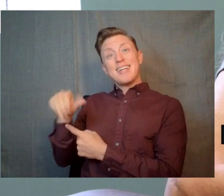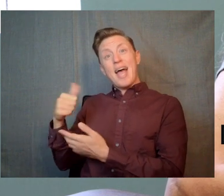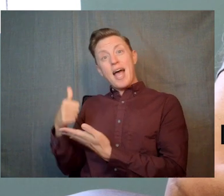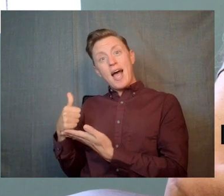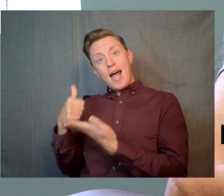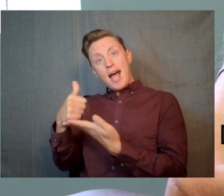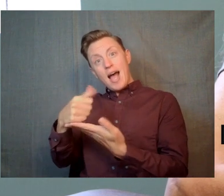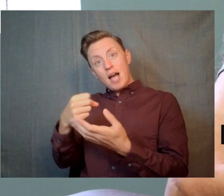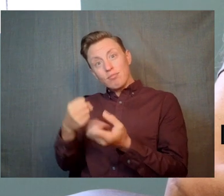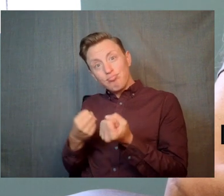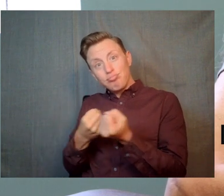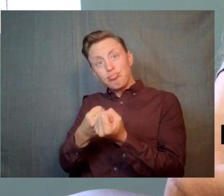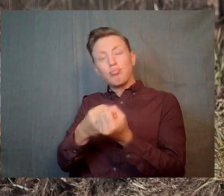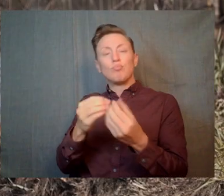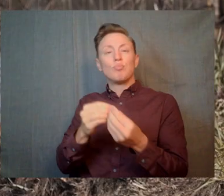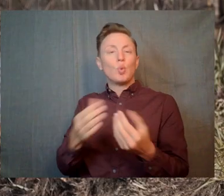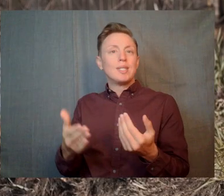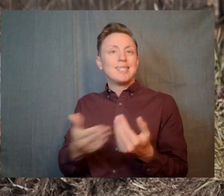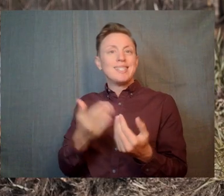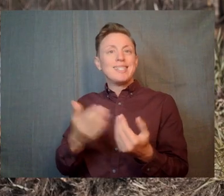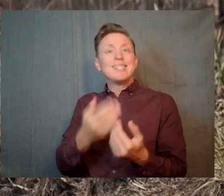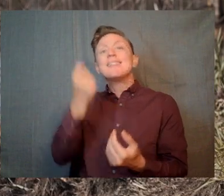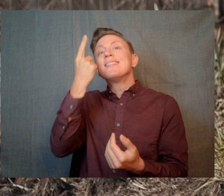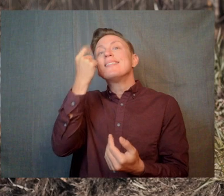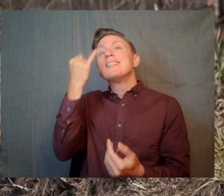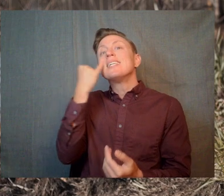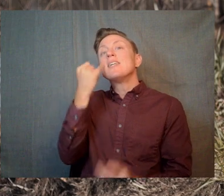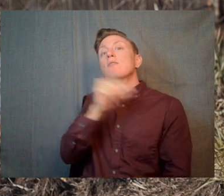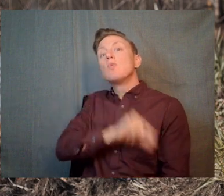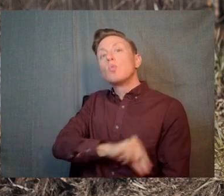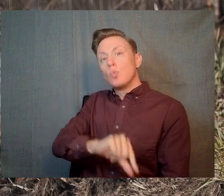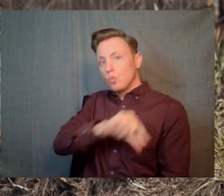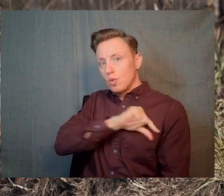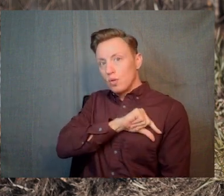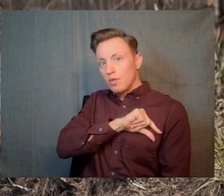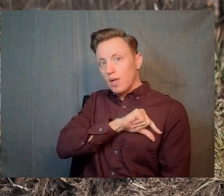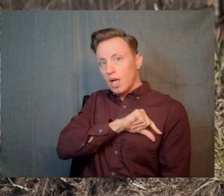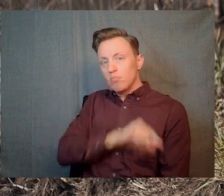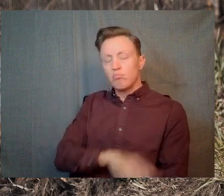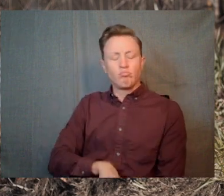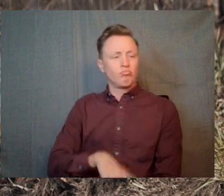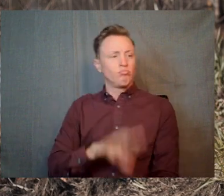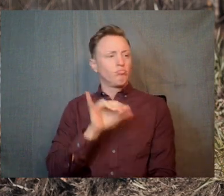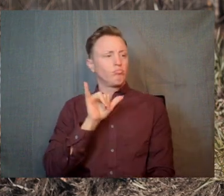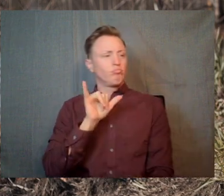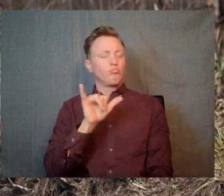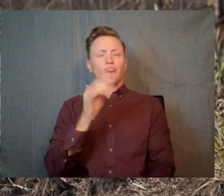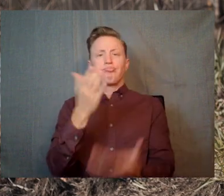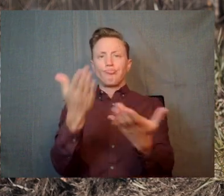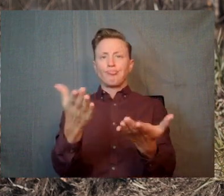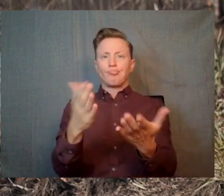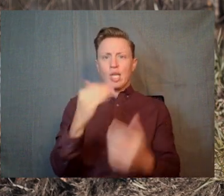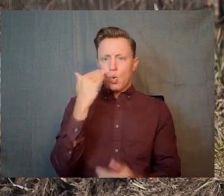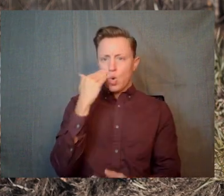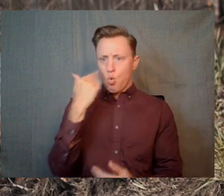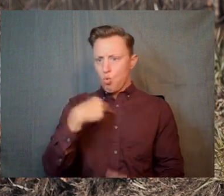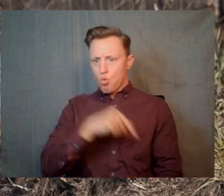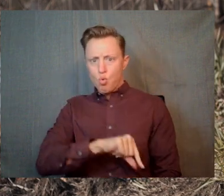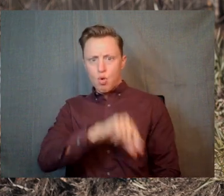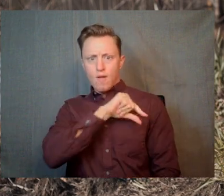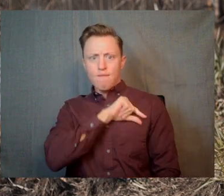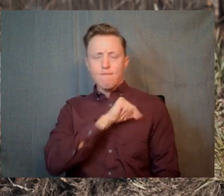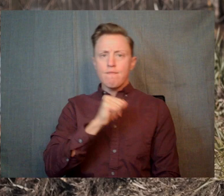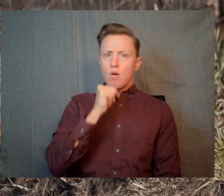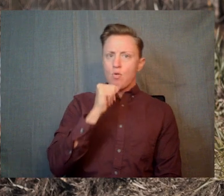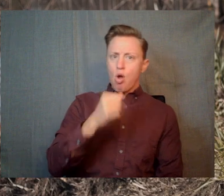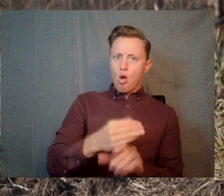these tasks easier if you qualify for them. So how do you know if